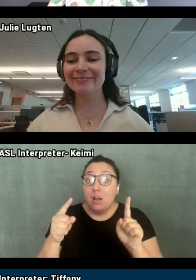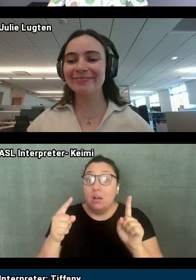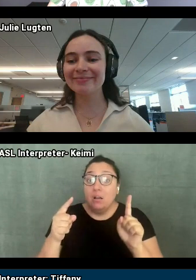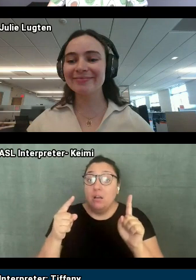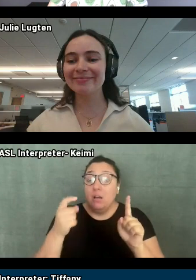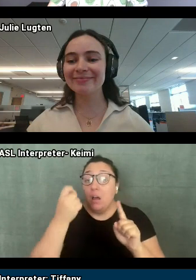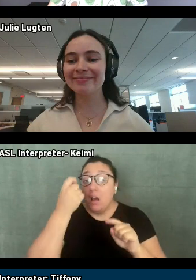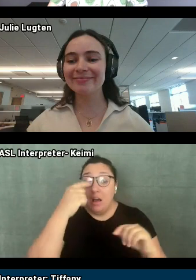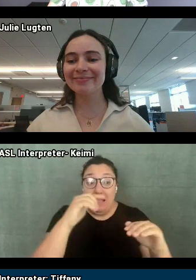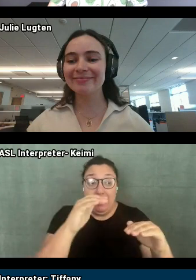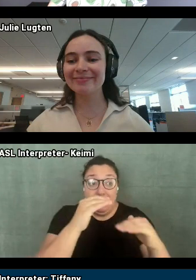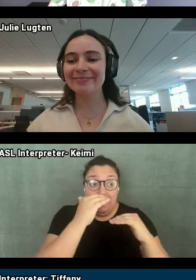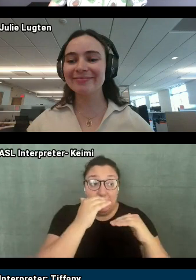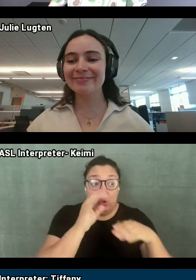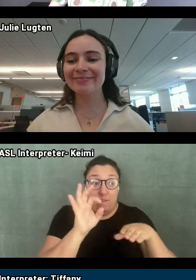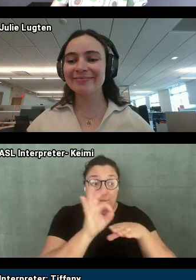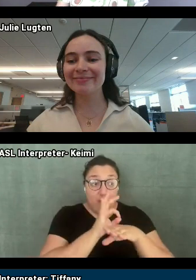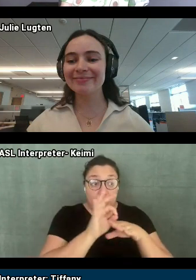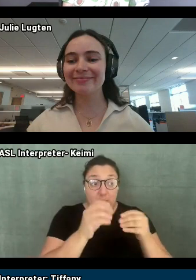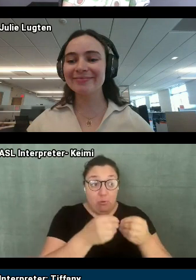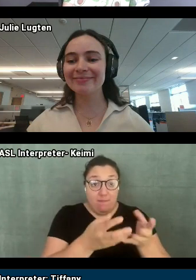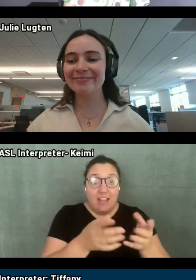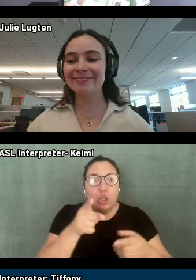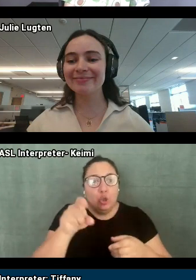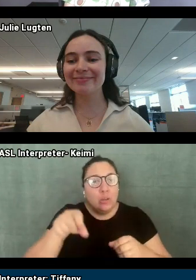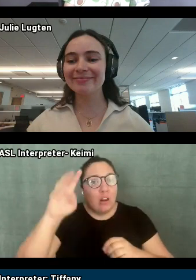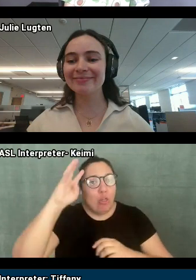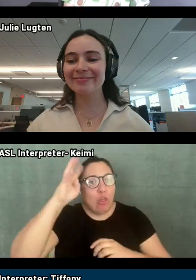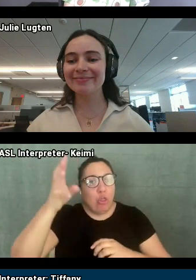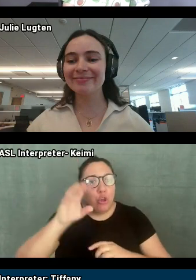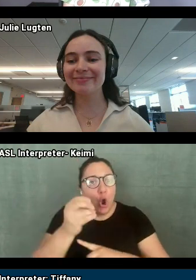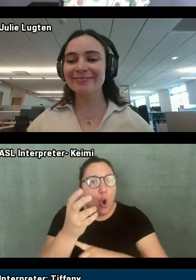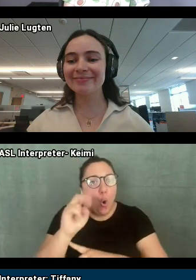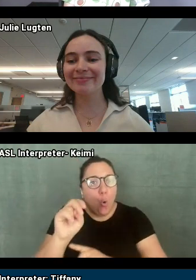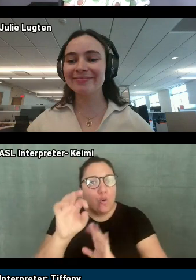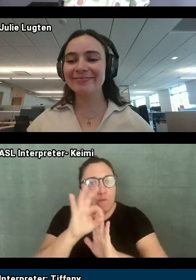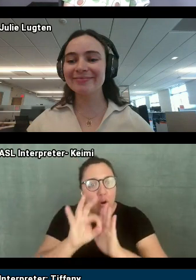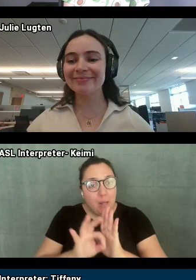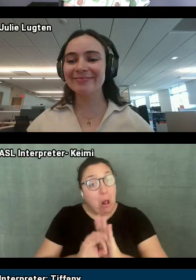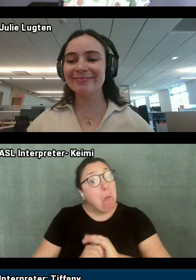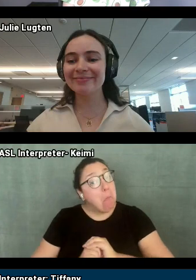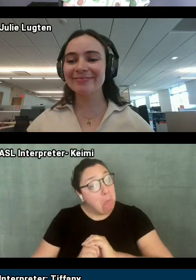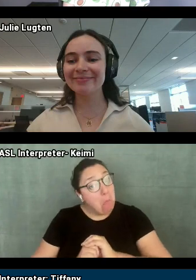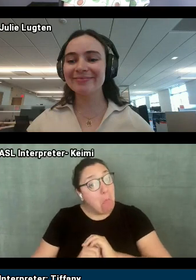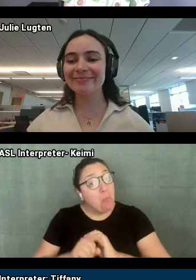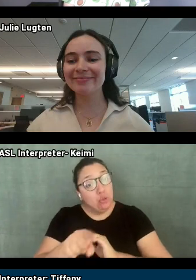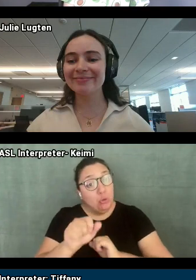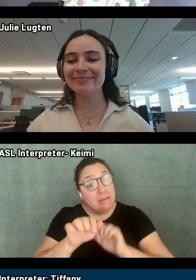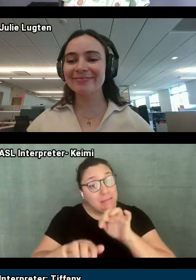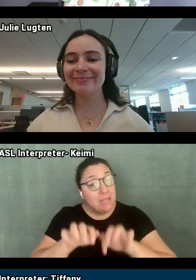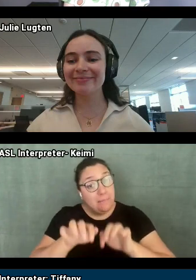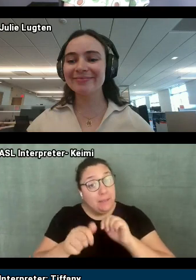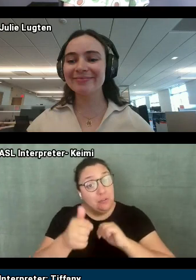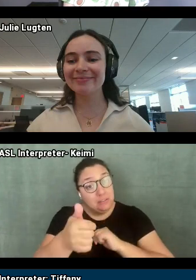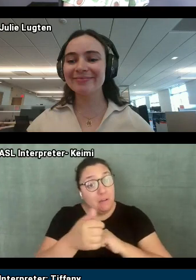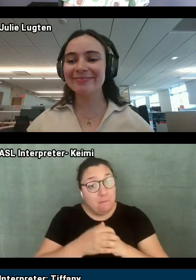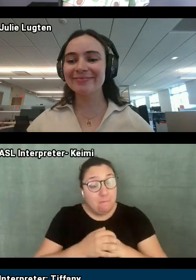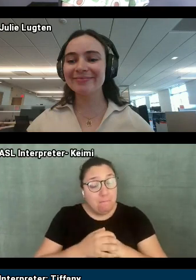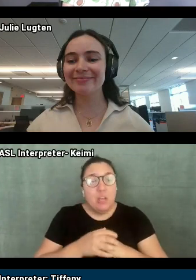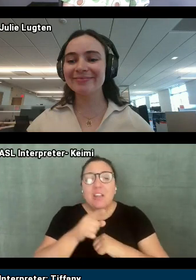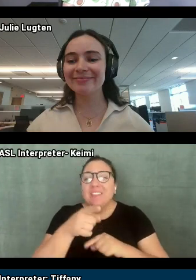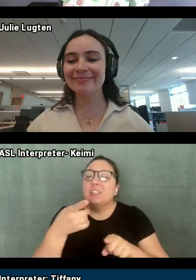to the functions provided, you can create your own formula. So you can type that in here. This is also a Pro or